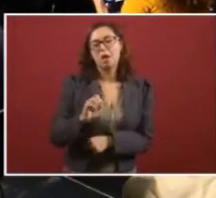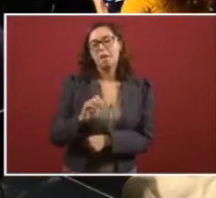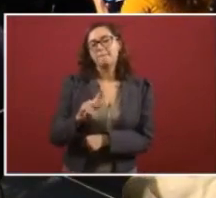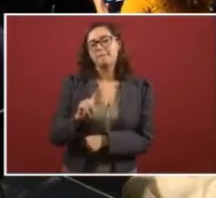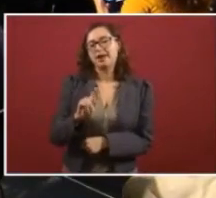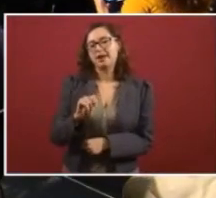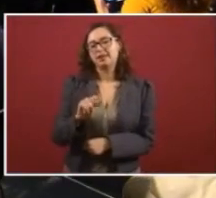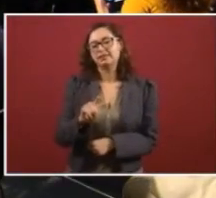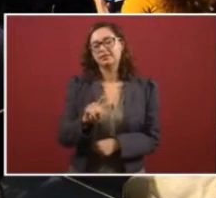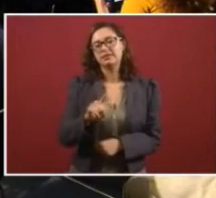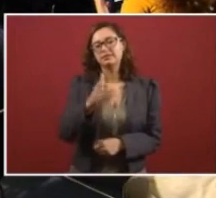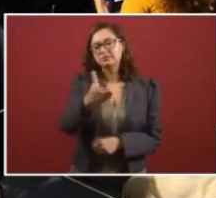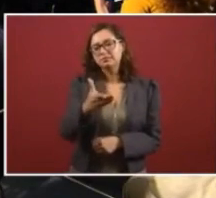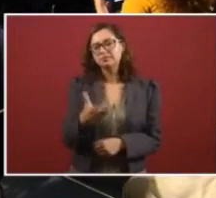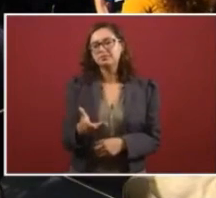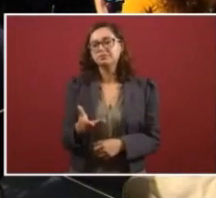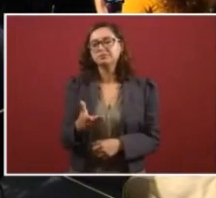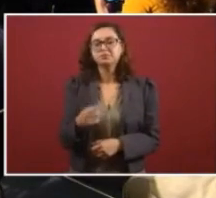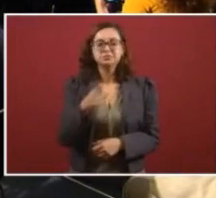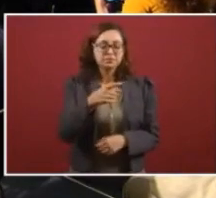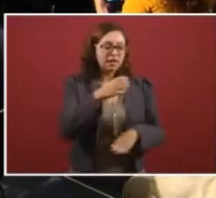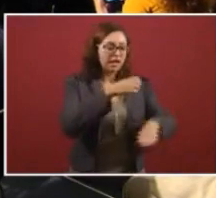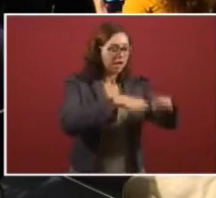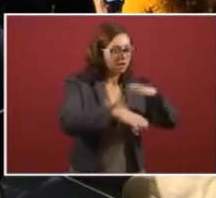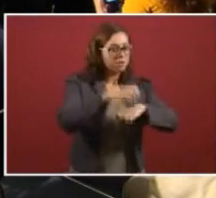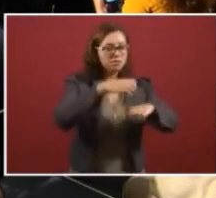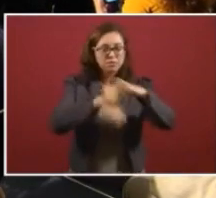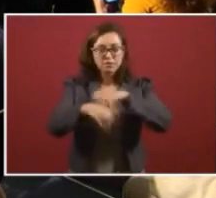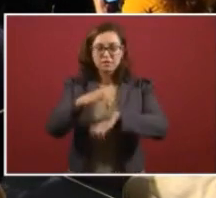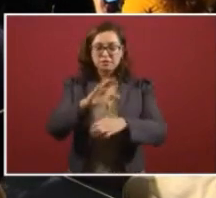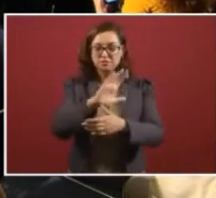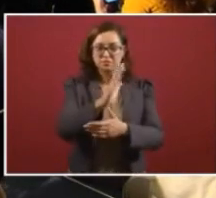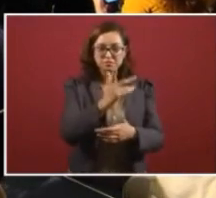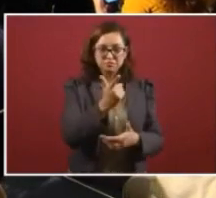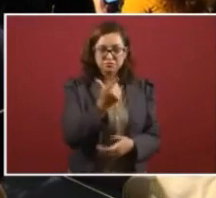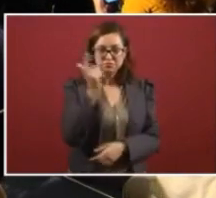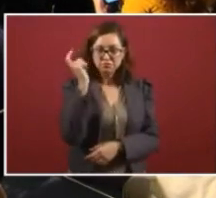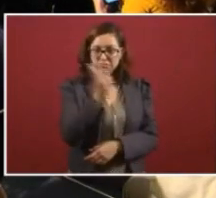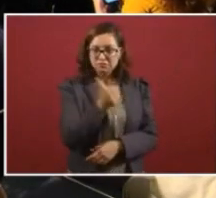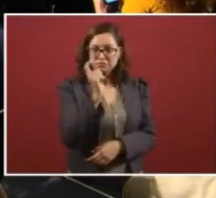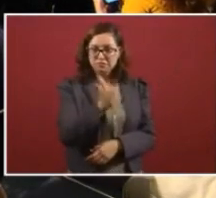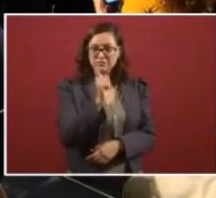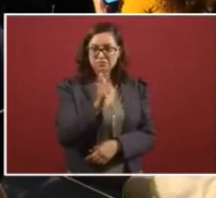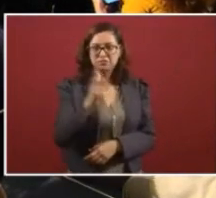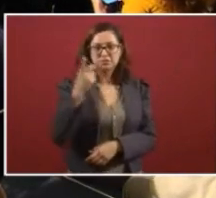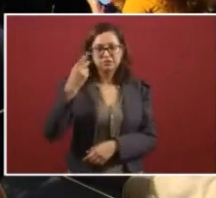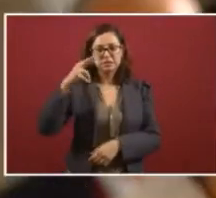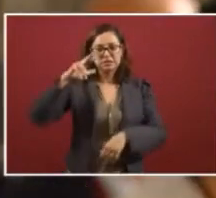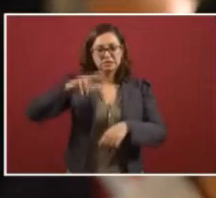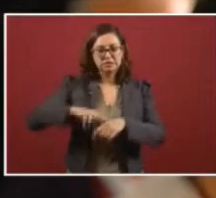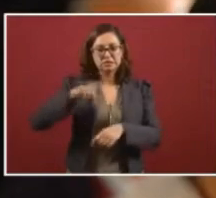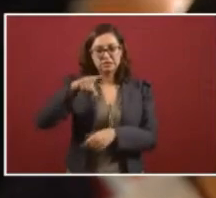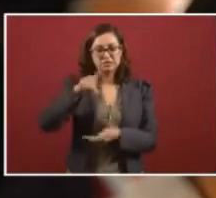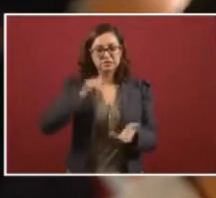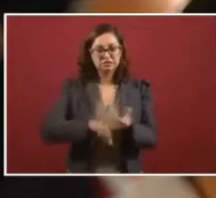I would like to ask you, why are they still giving payments